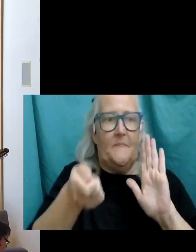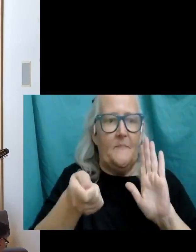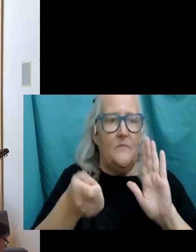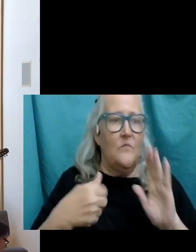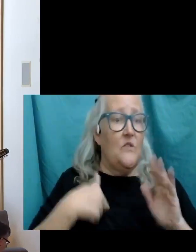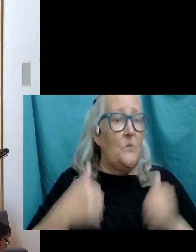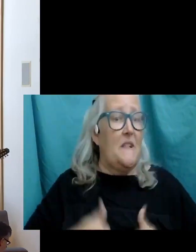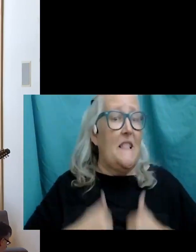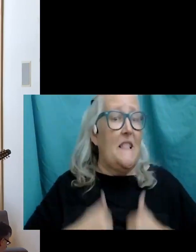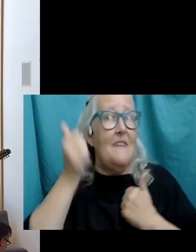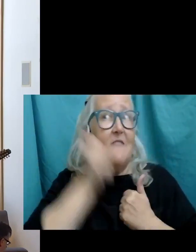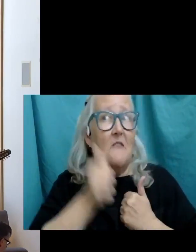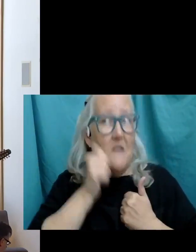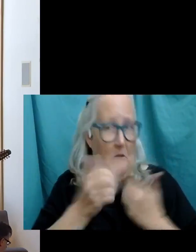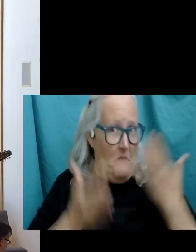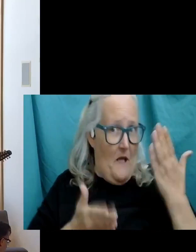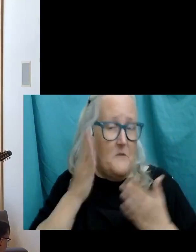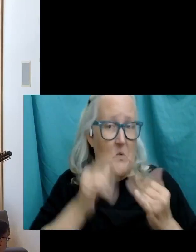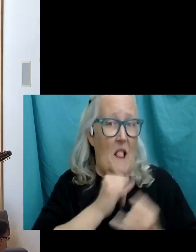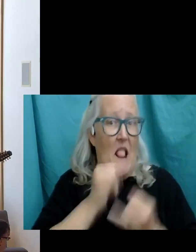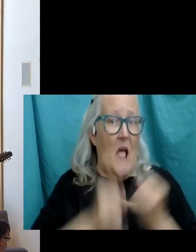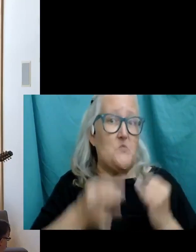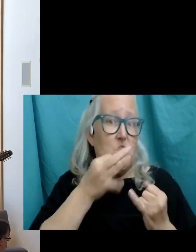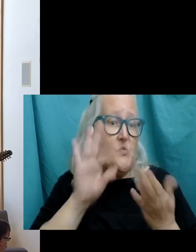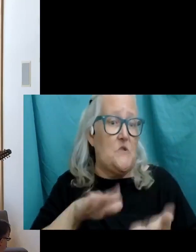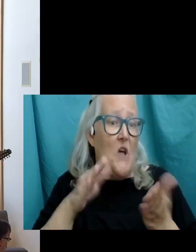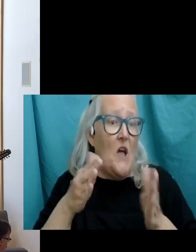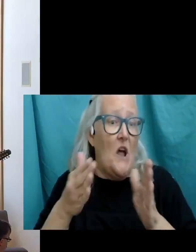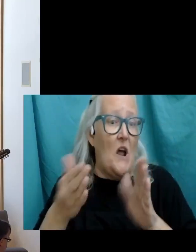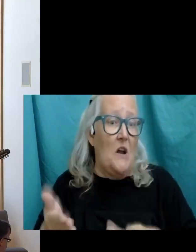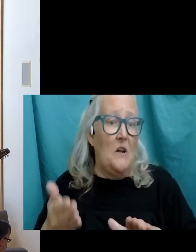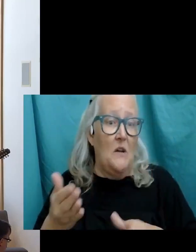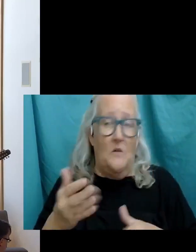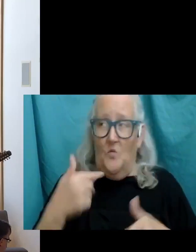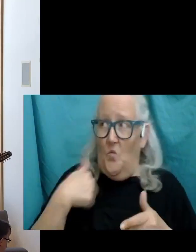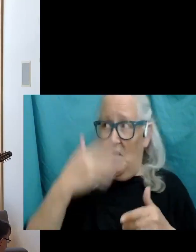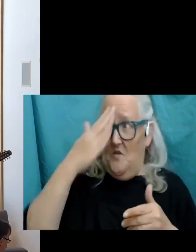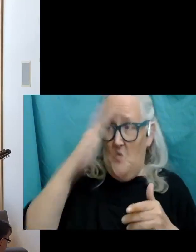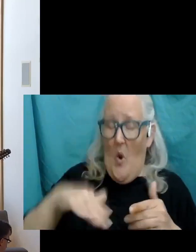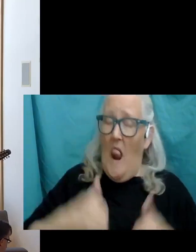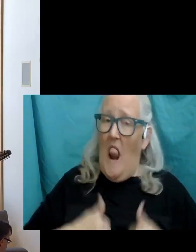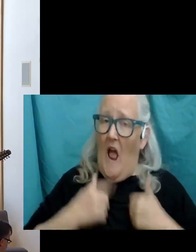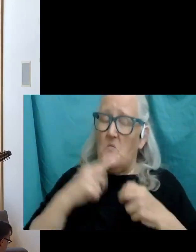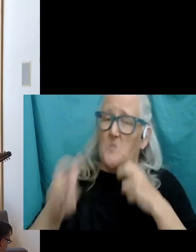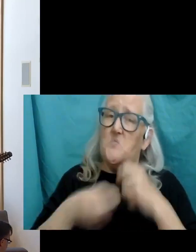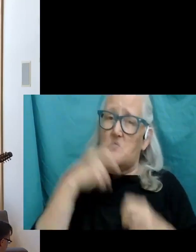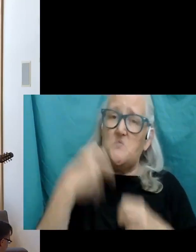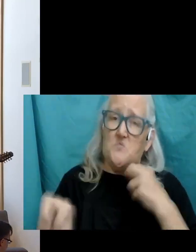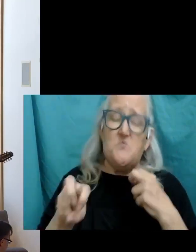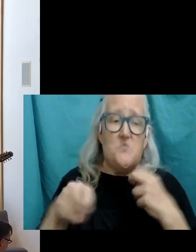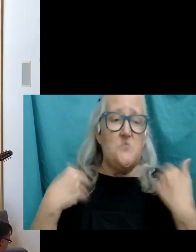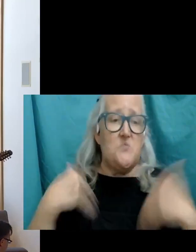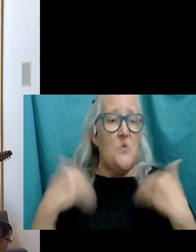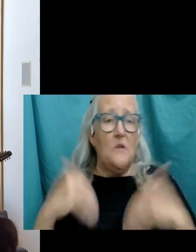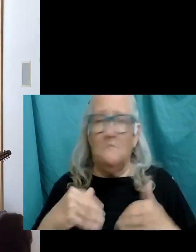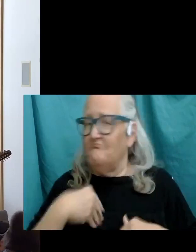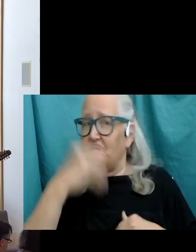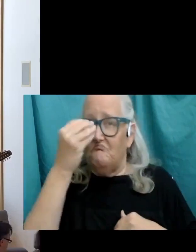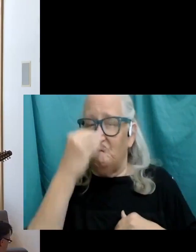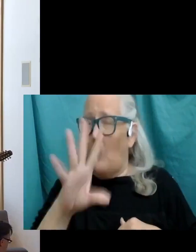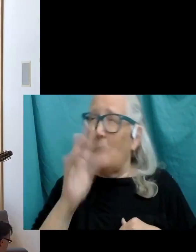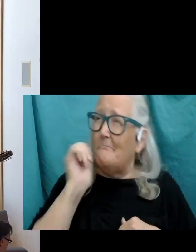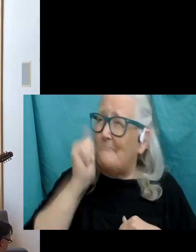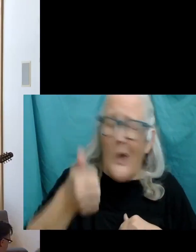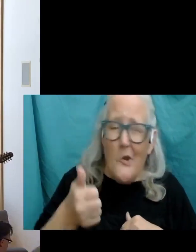like it's our last, for all of us know that life's hard and fast. Don't care about tomorrow, don't care about the